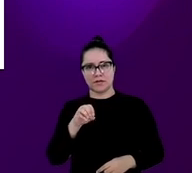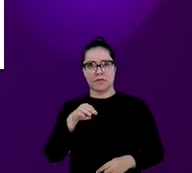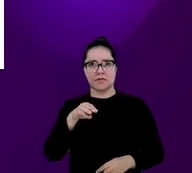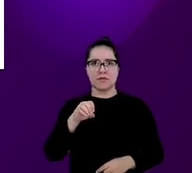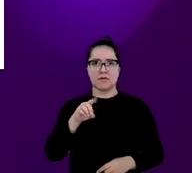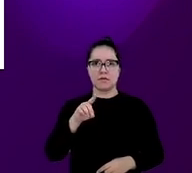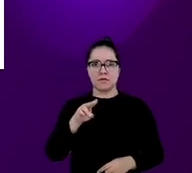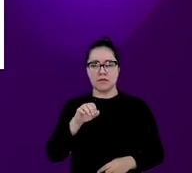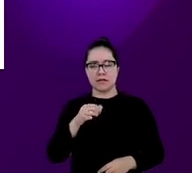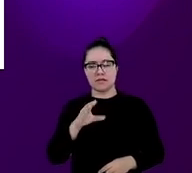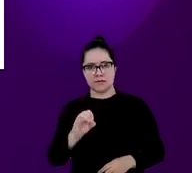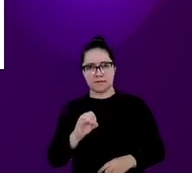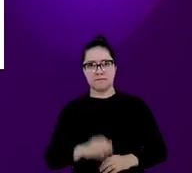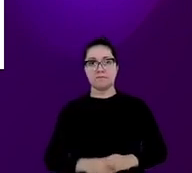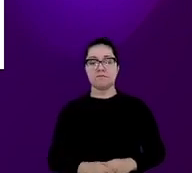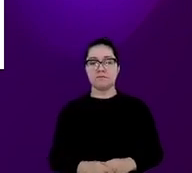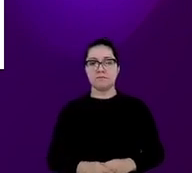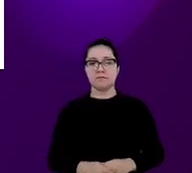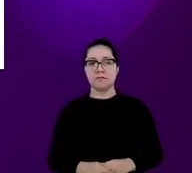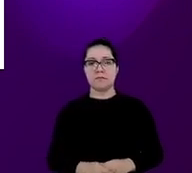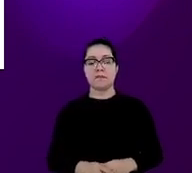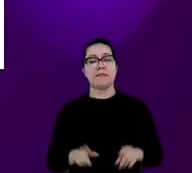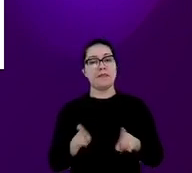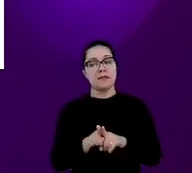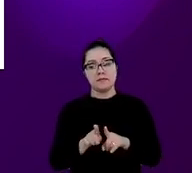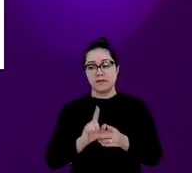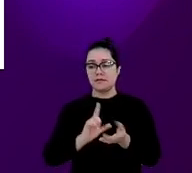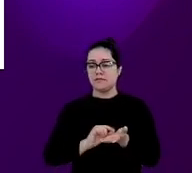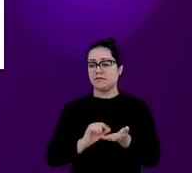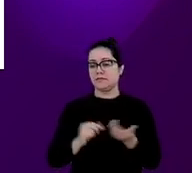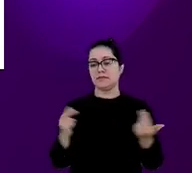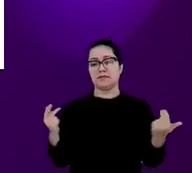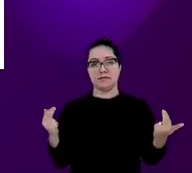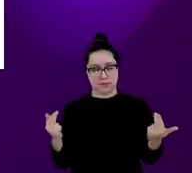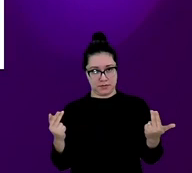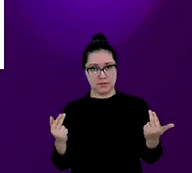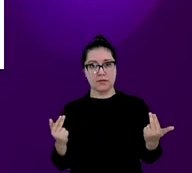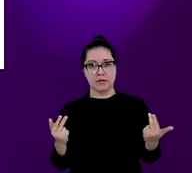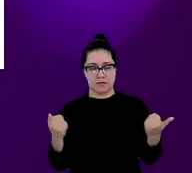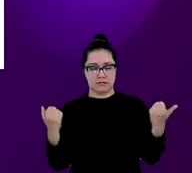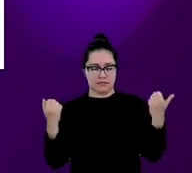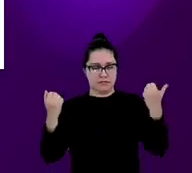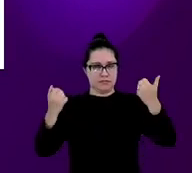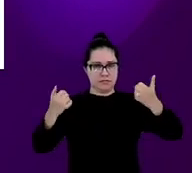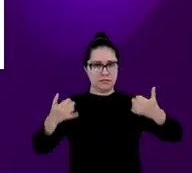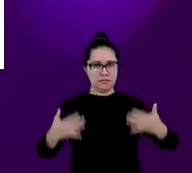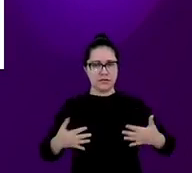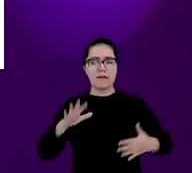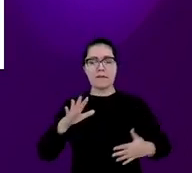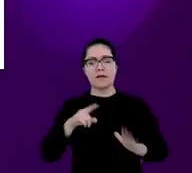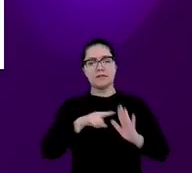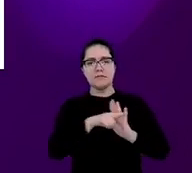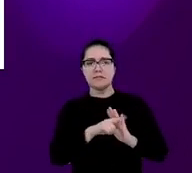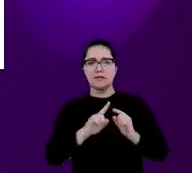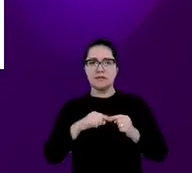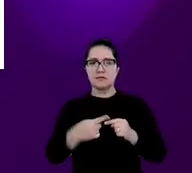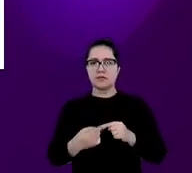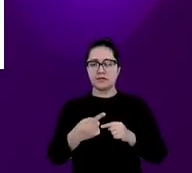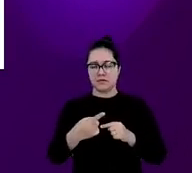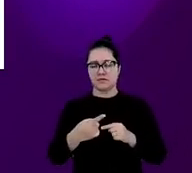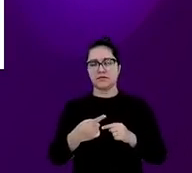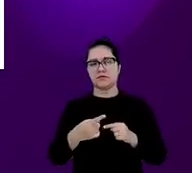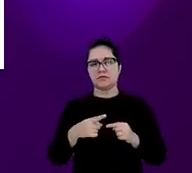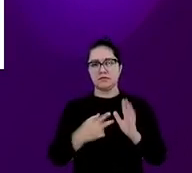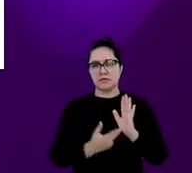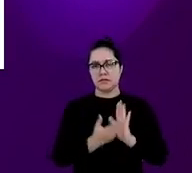of analysis for postoperative. Here is a very new, brand new, that